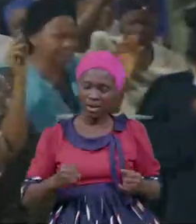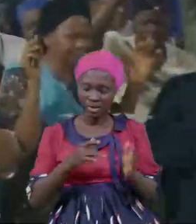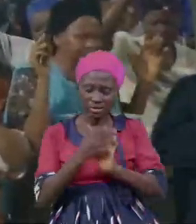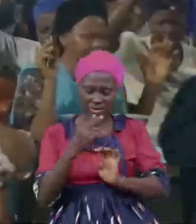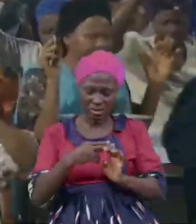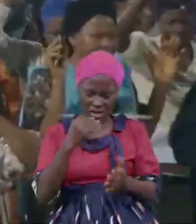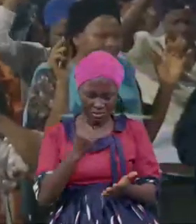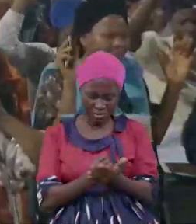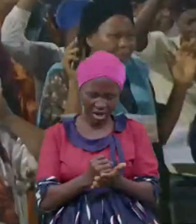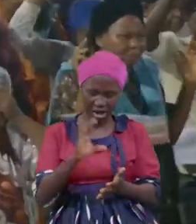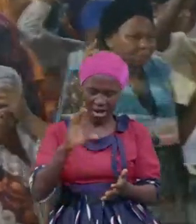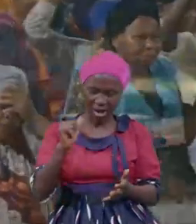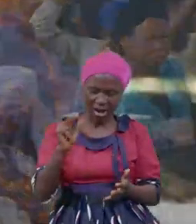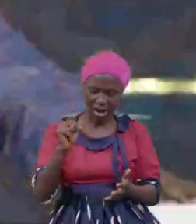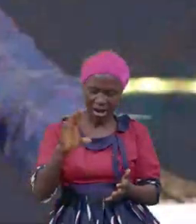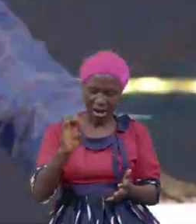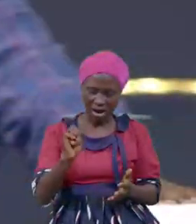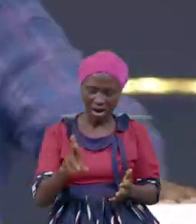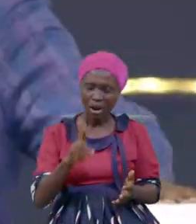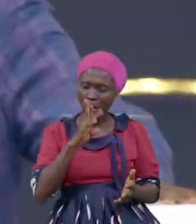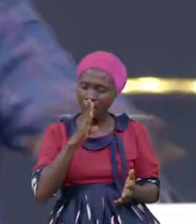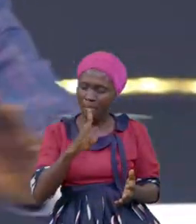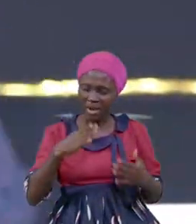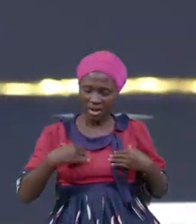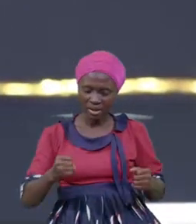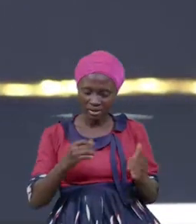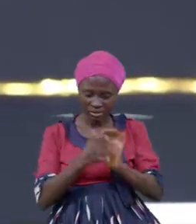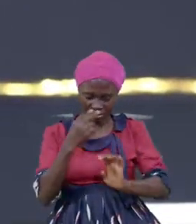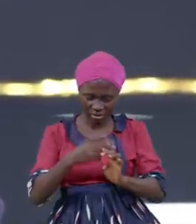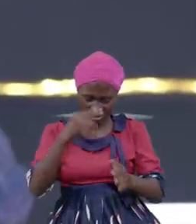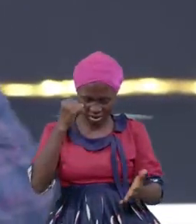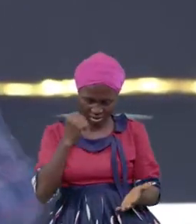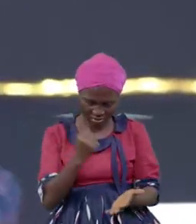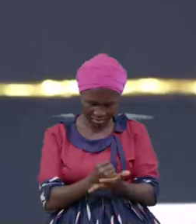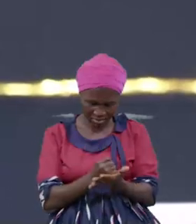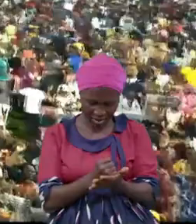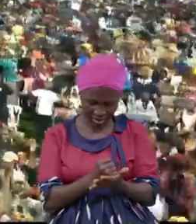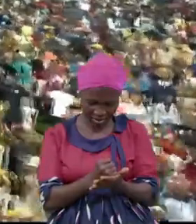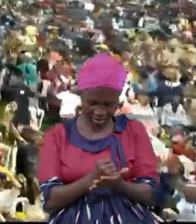Cancer, be healed in Jesus' name.